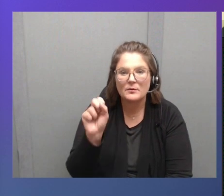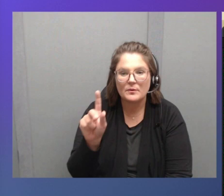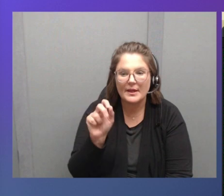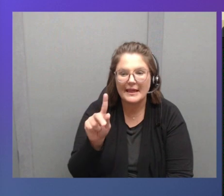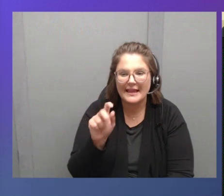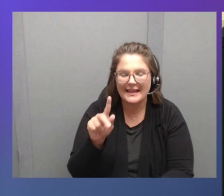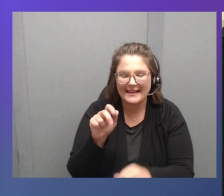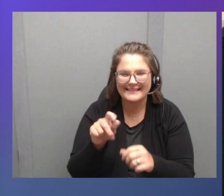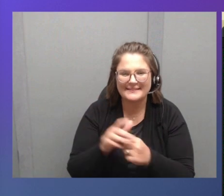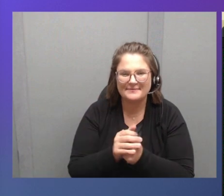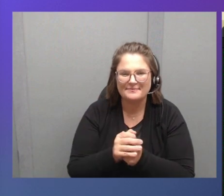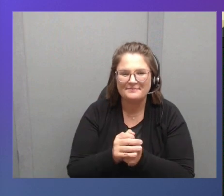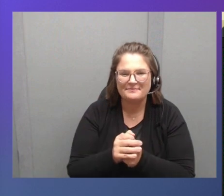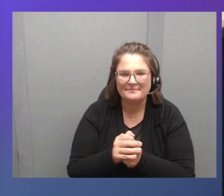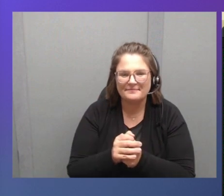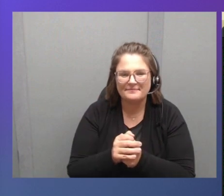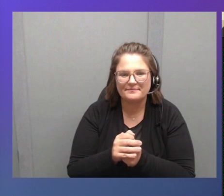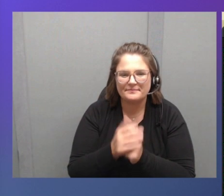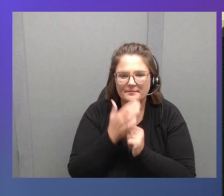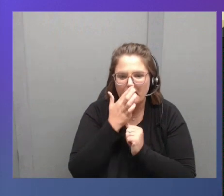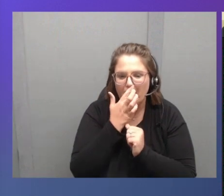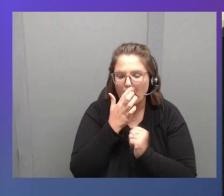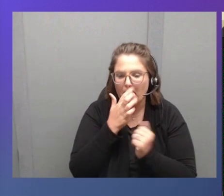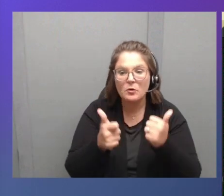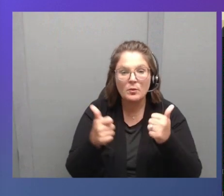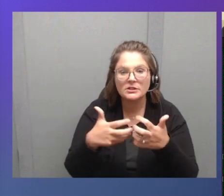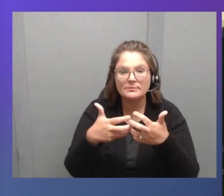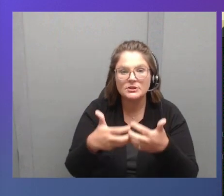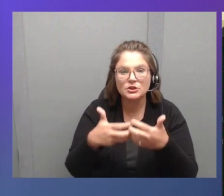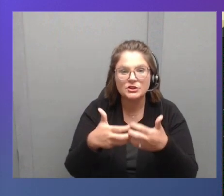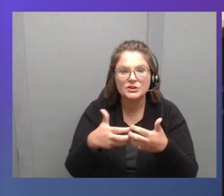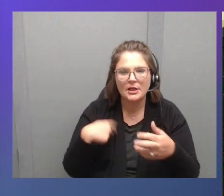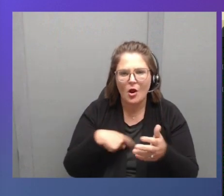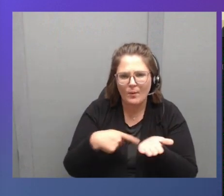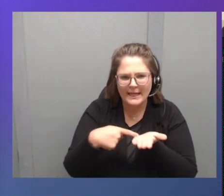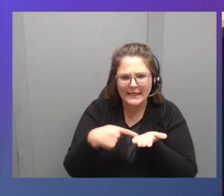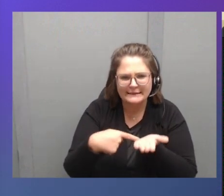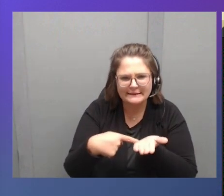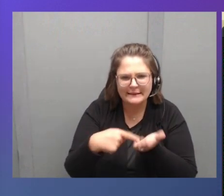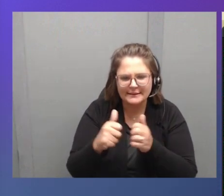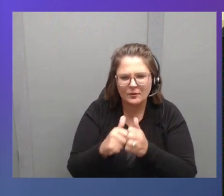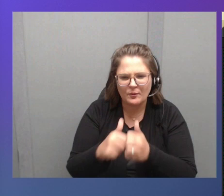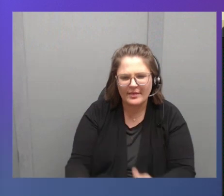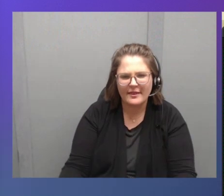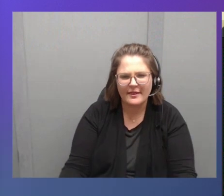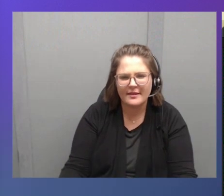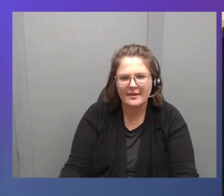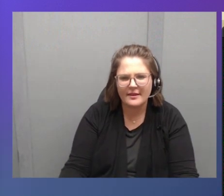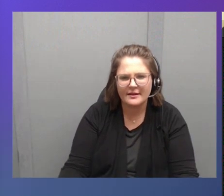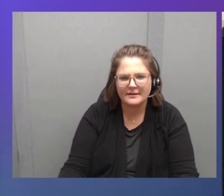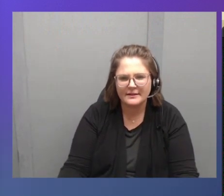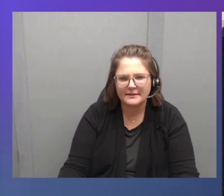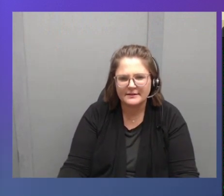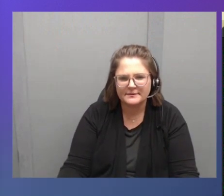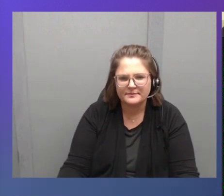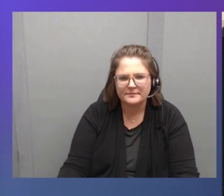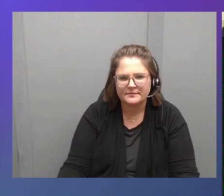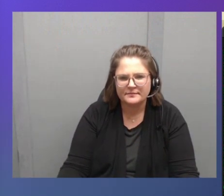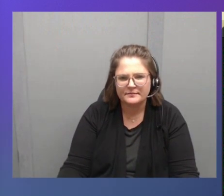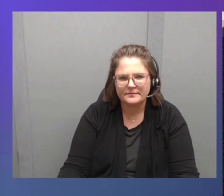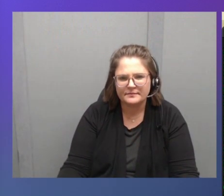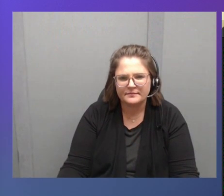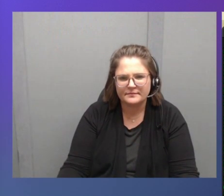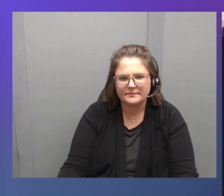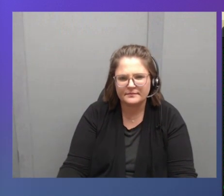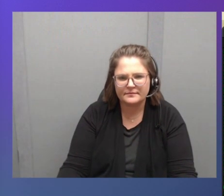That was I awesome. appreciate that. So Yeah. what machine are we There we go. talking to here? So this here is